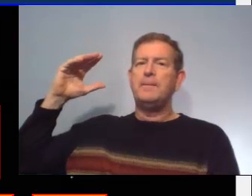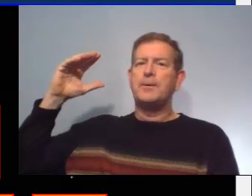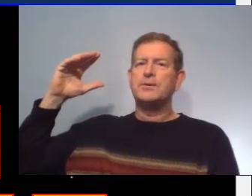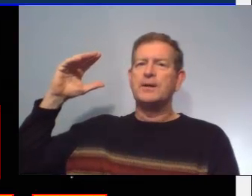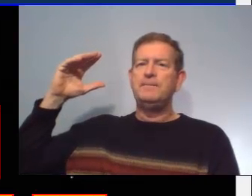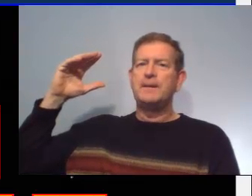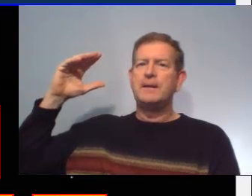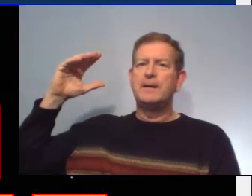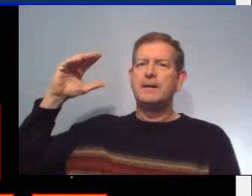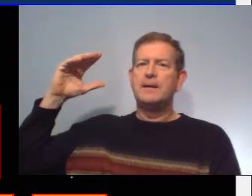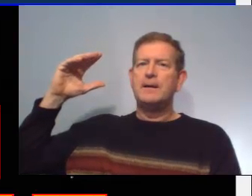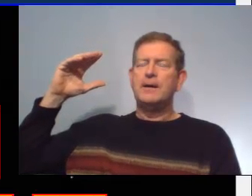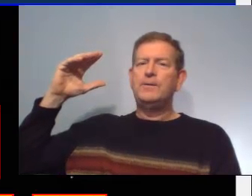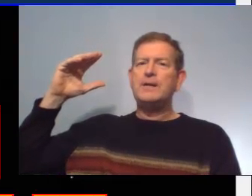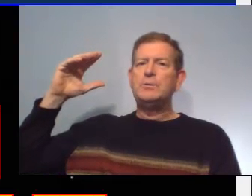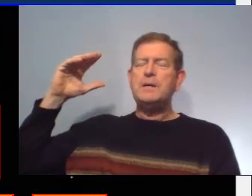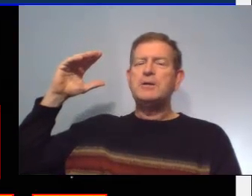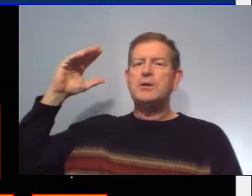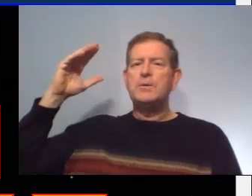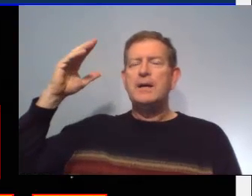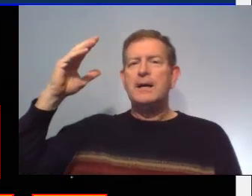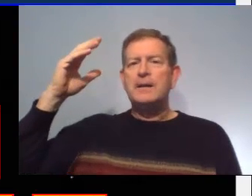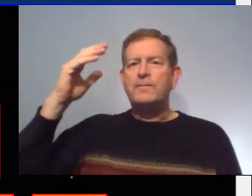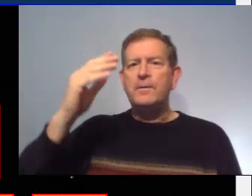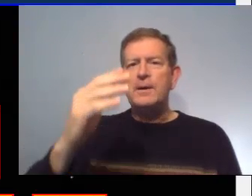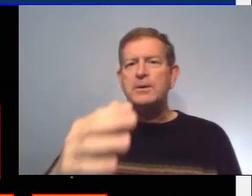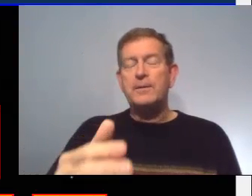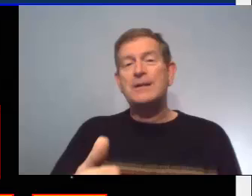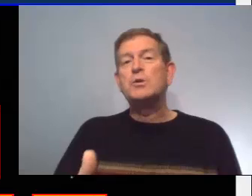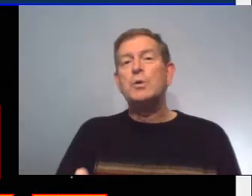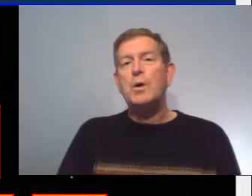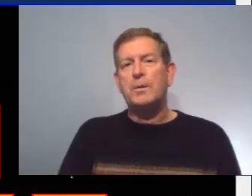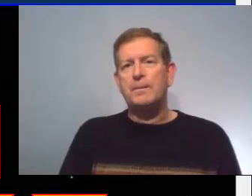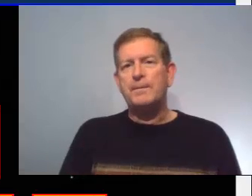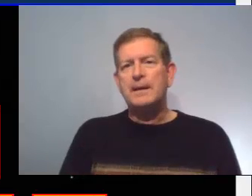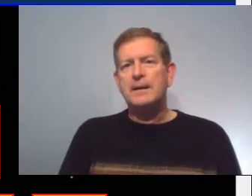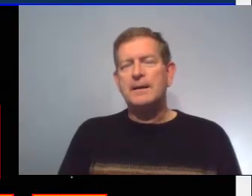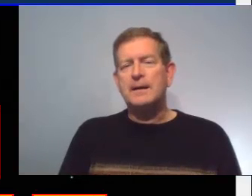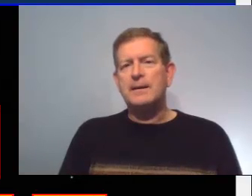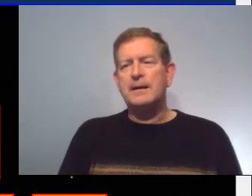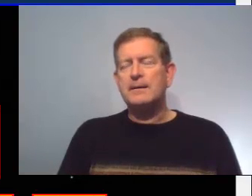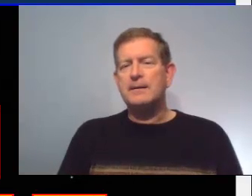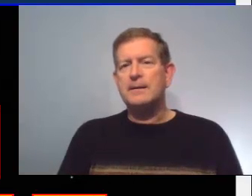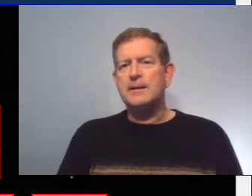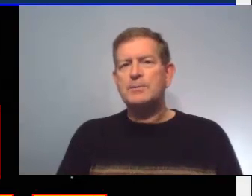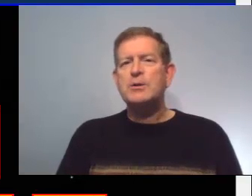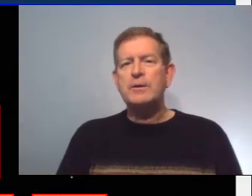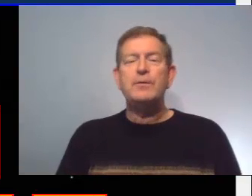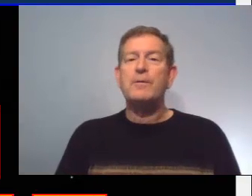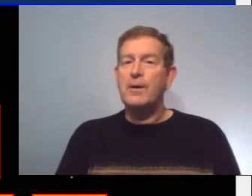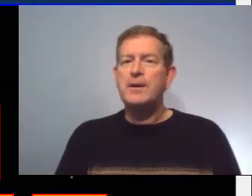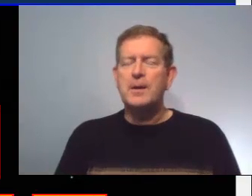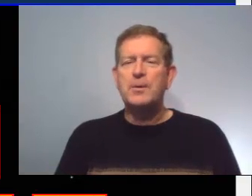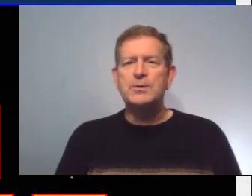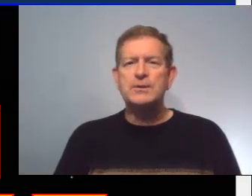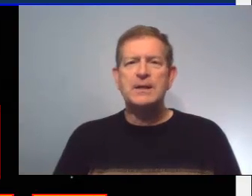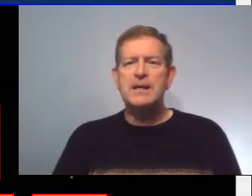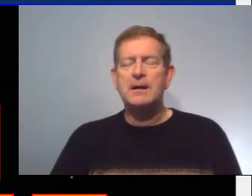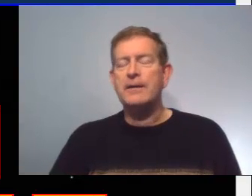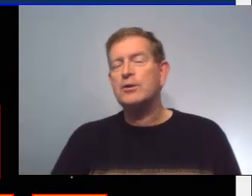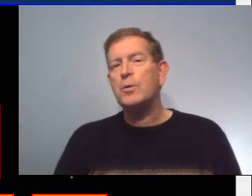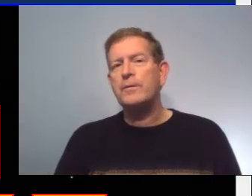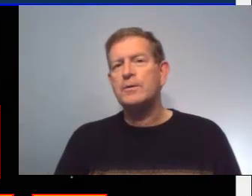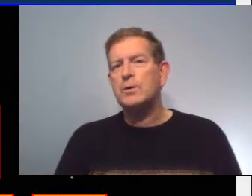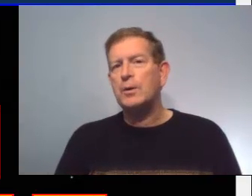you're a young person, if they speak to you in the familiar, that's normal. Especially if you're a very young person, say